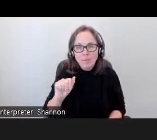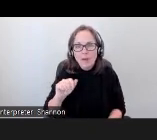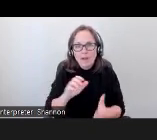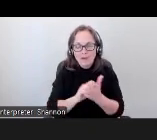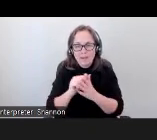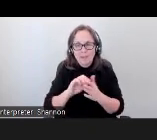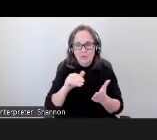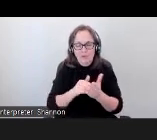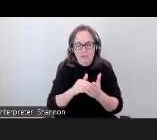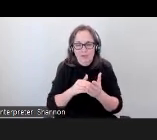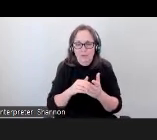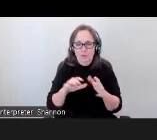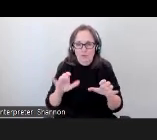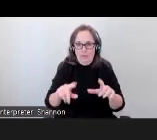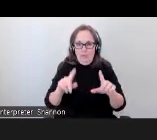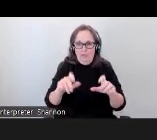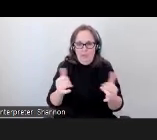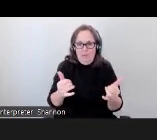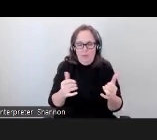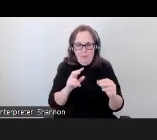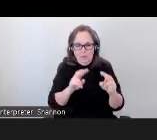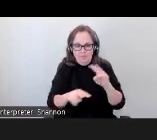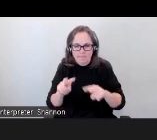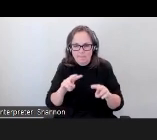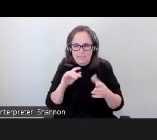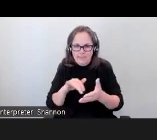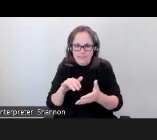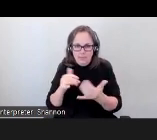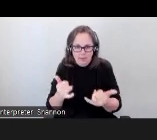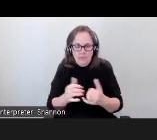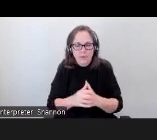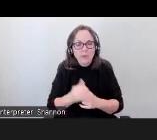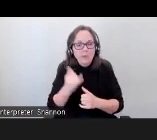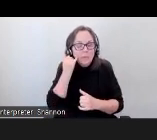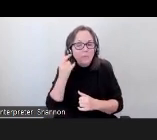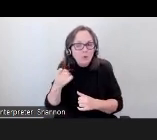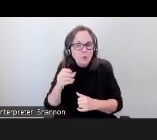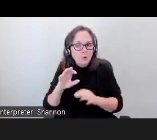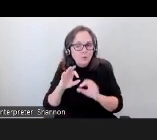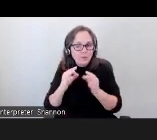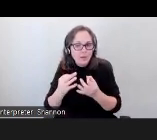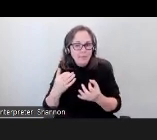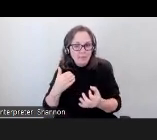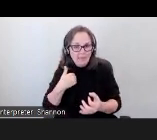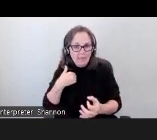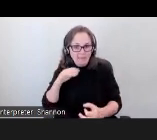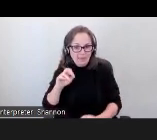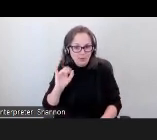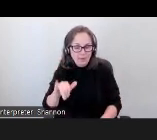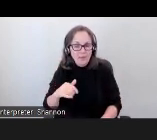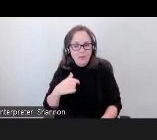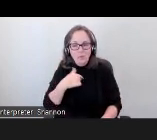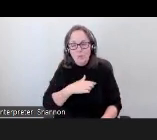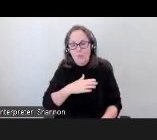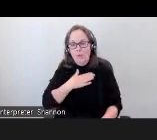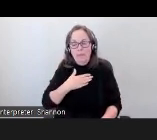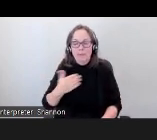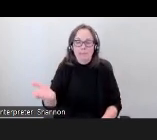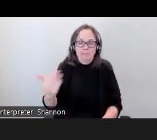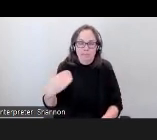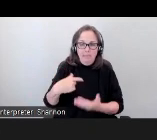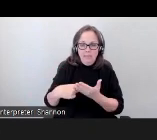clinical trials. So unfortunately, if you or your loved ones do happen to have this cancer, we would be happy to